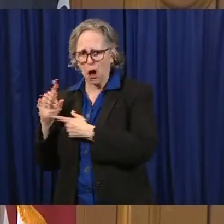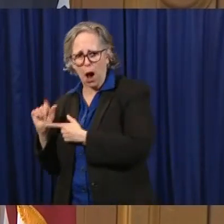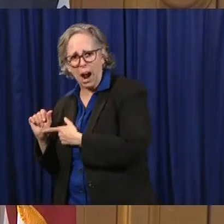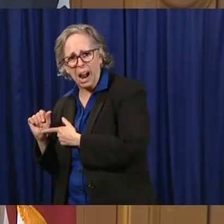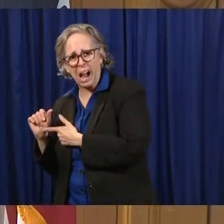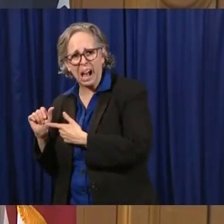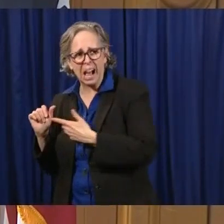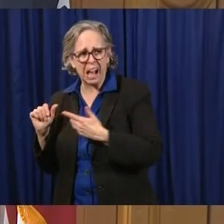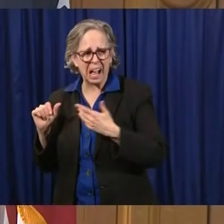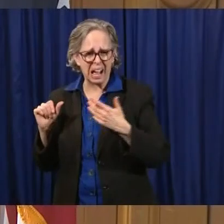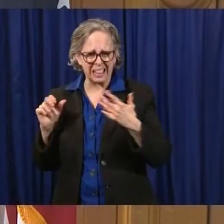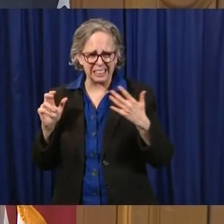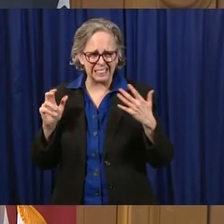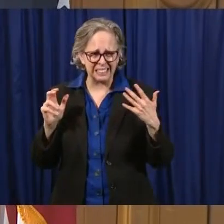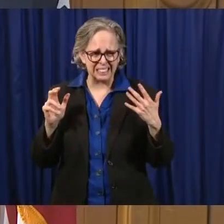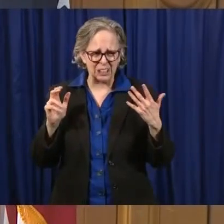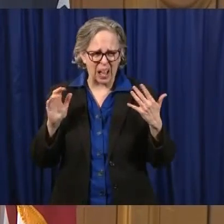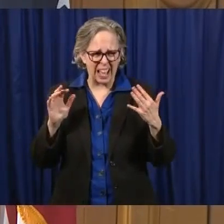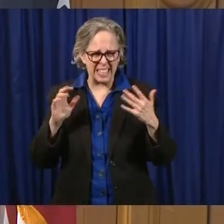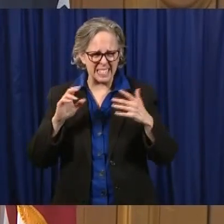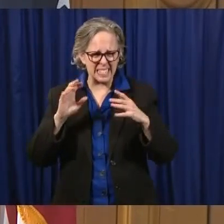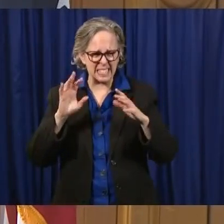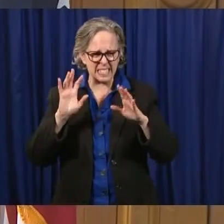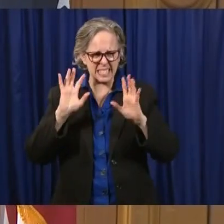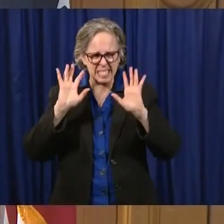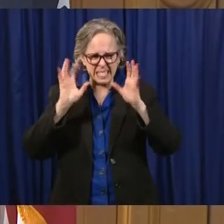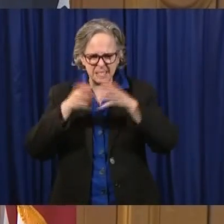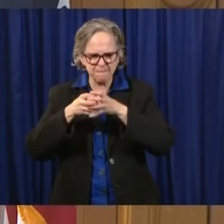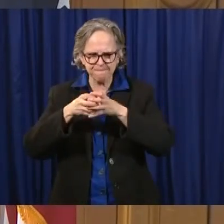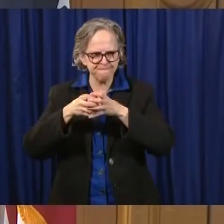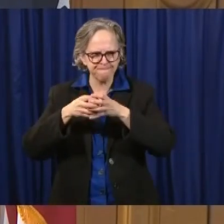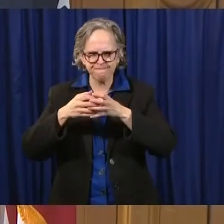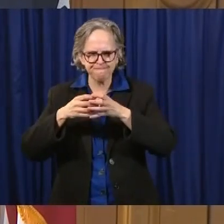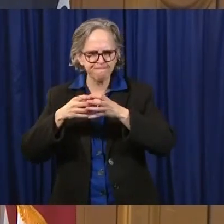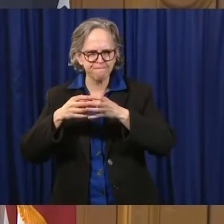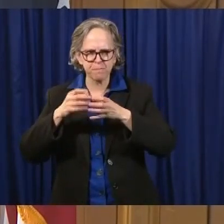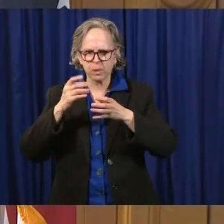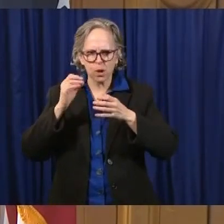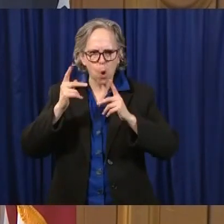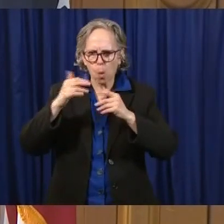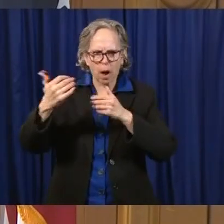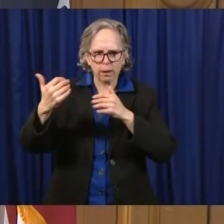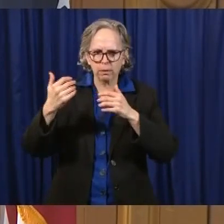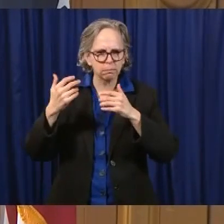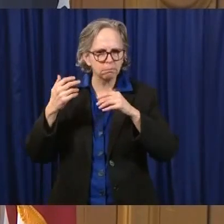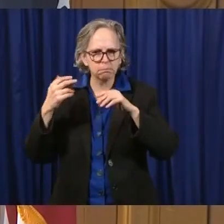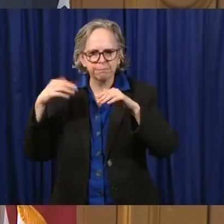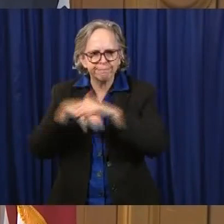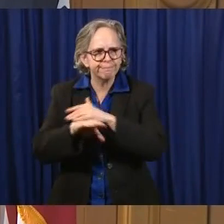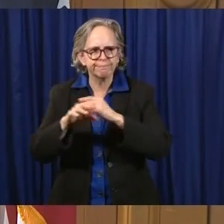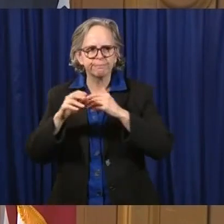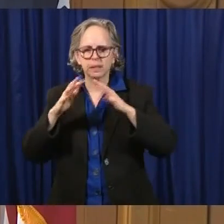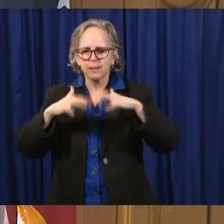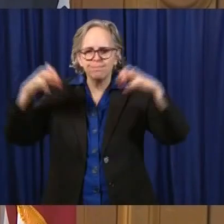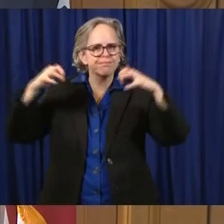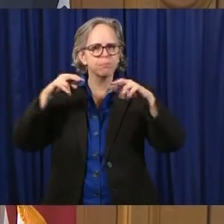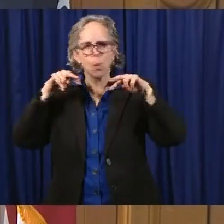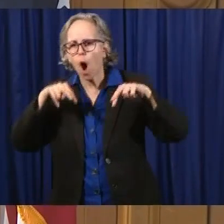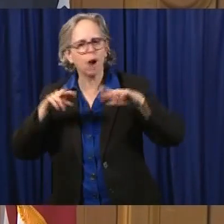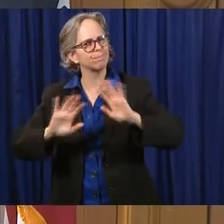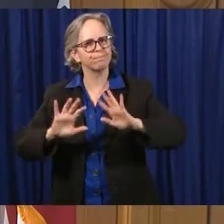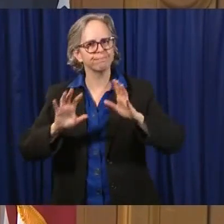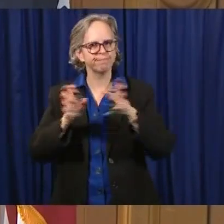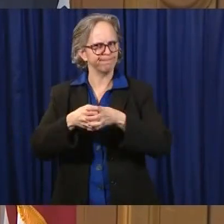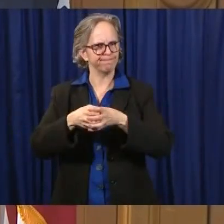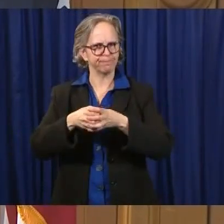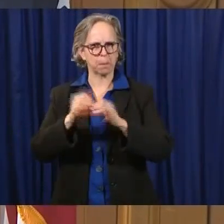kind of seal everybody off. But all I know in regard to that is what I read. I would say that as you look at any kind